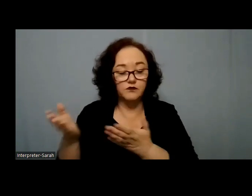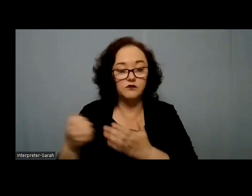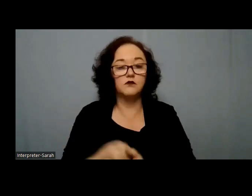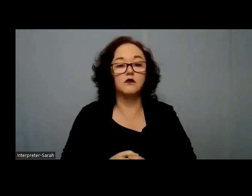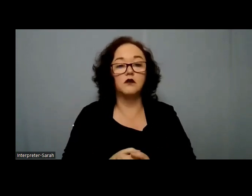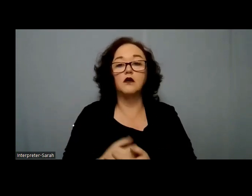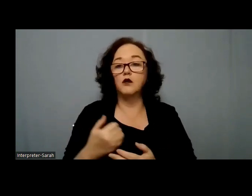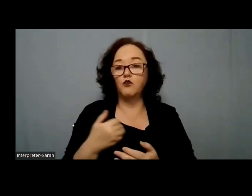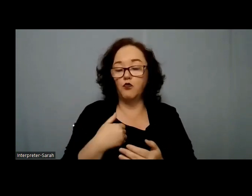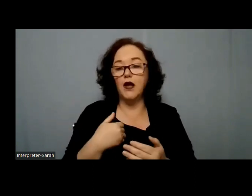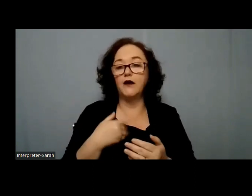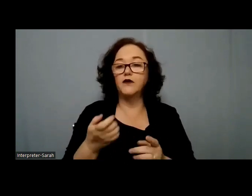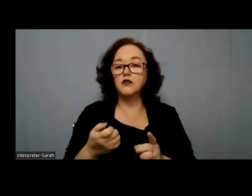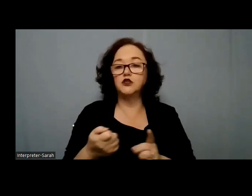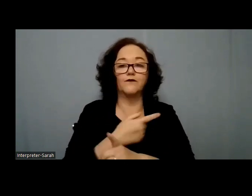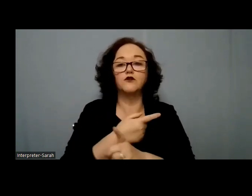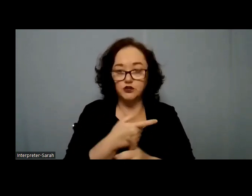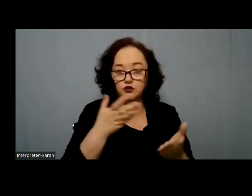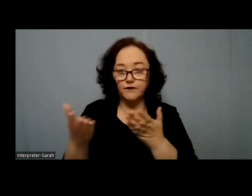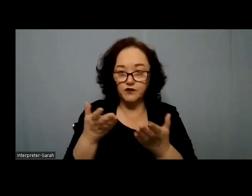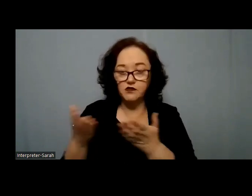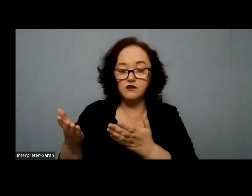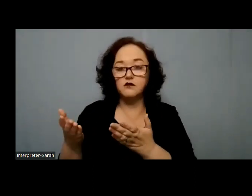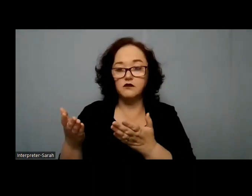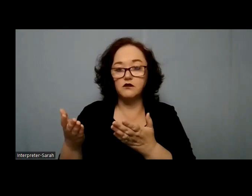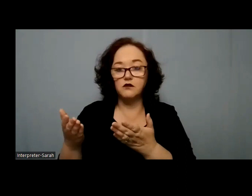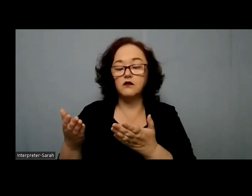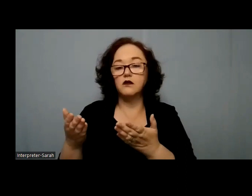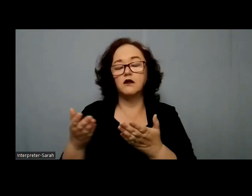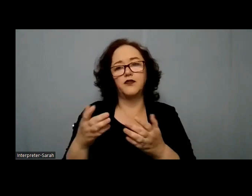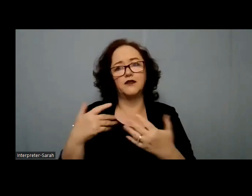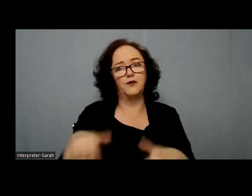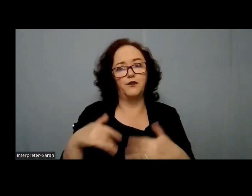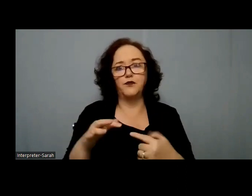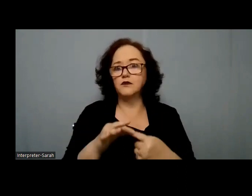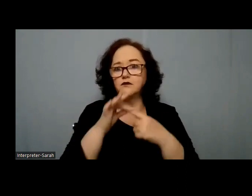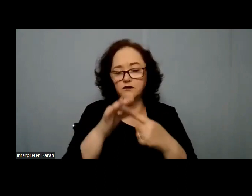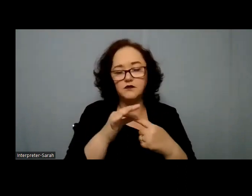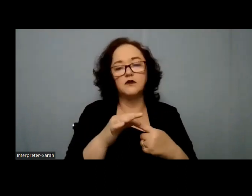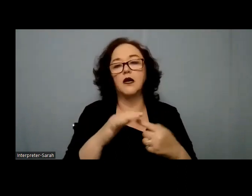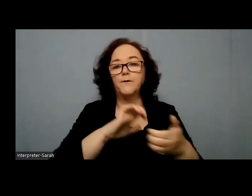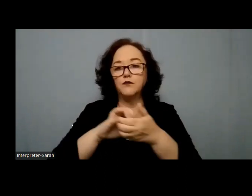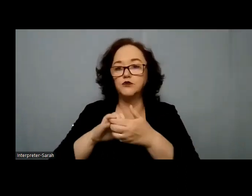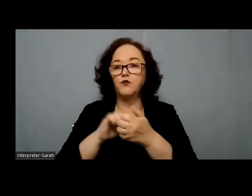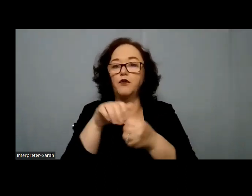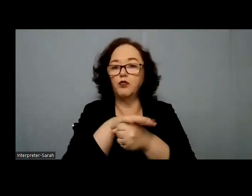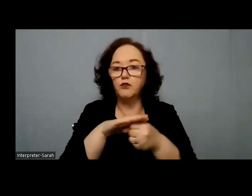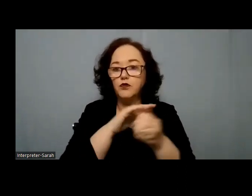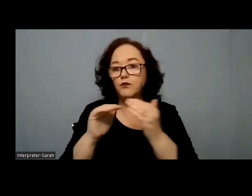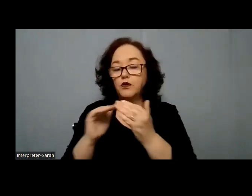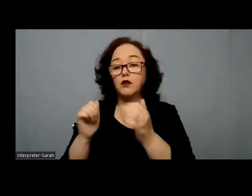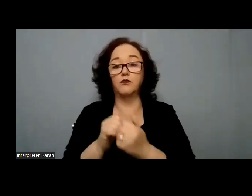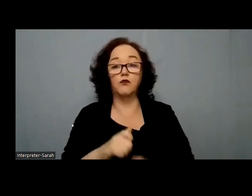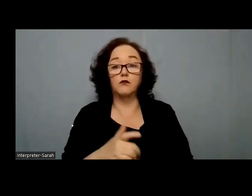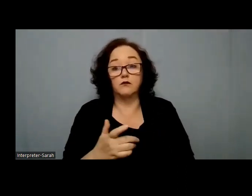in Texas, and these are exceptional partnerships with our local communities where law enforcement is able